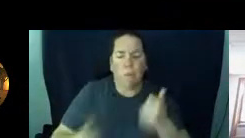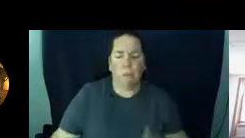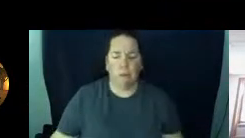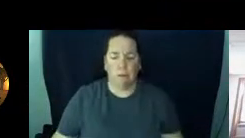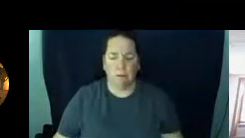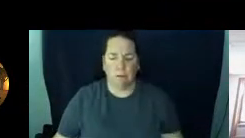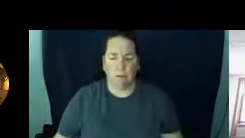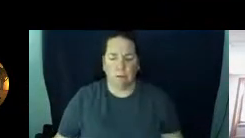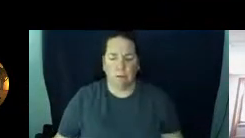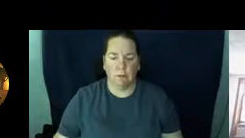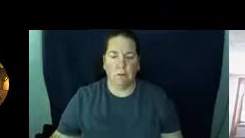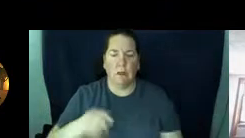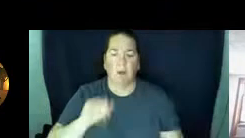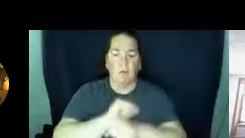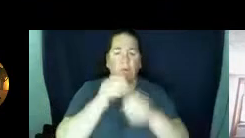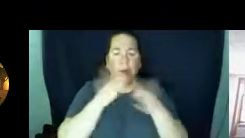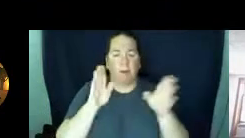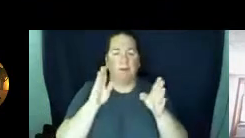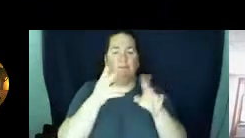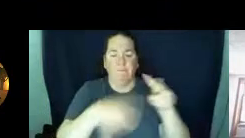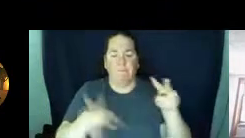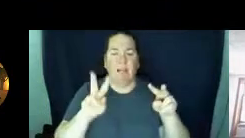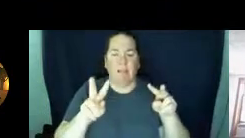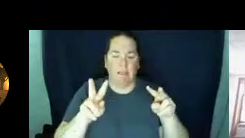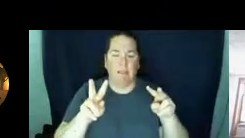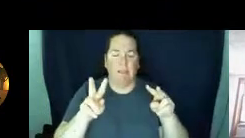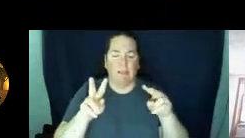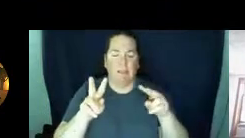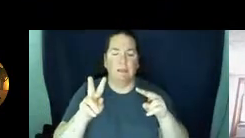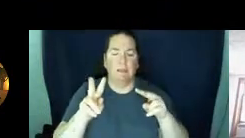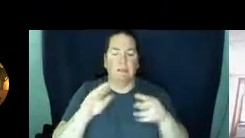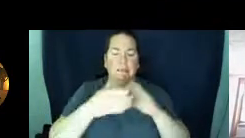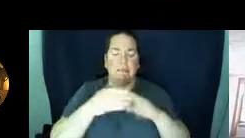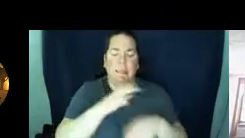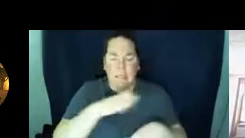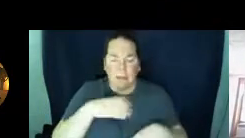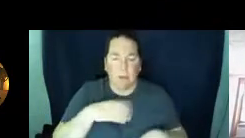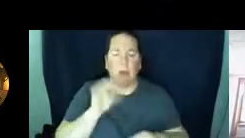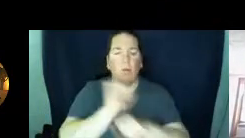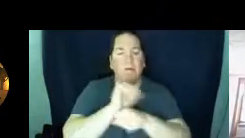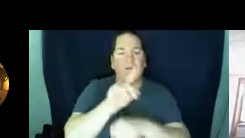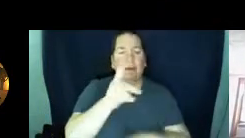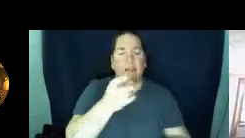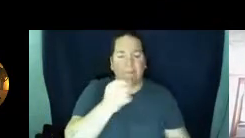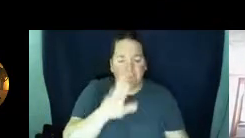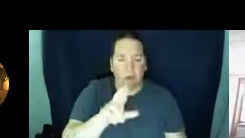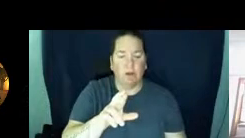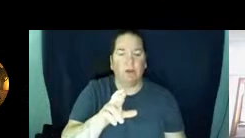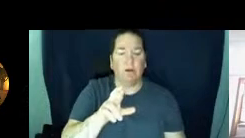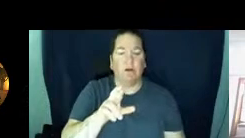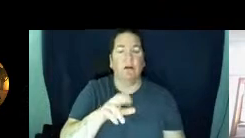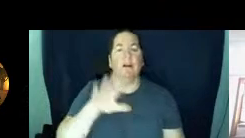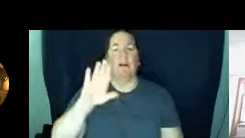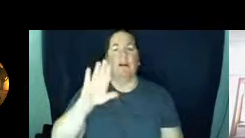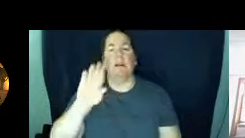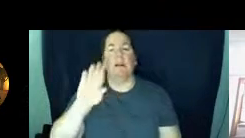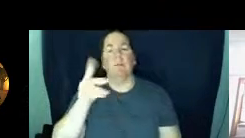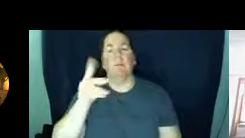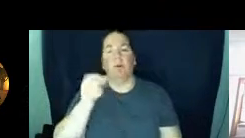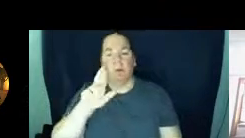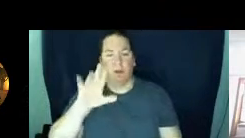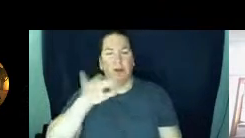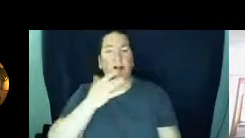Valley Public Health Council, and I worked for Denver City Council, and I was a PIO for Boulder County during COVID